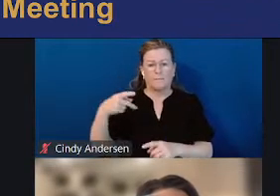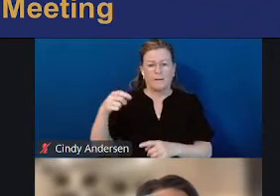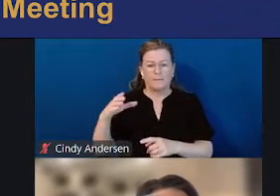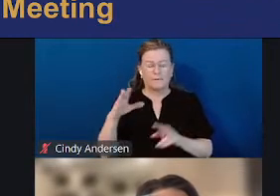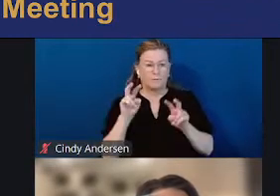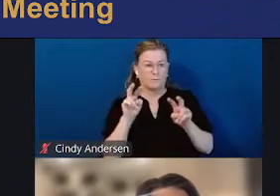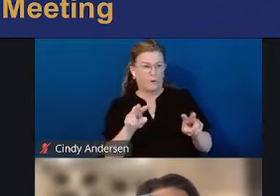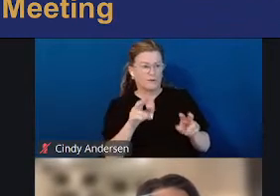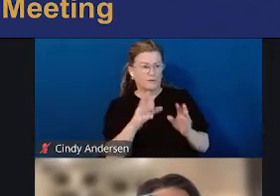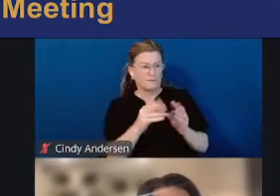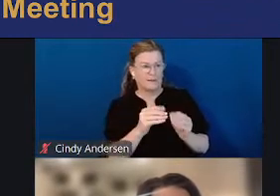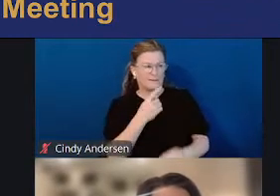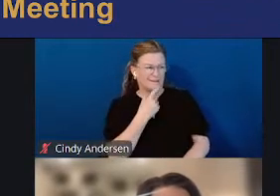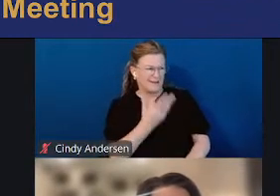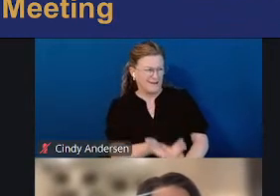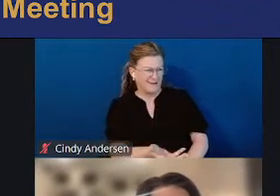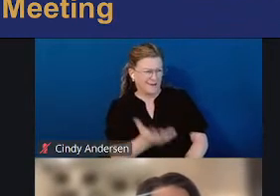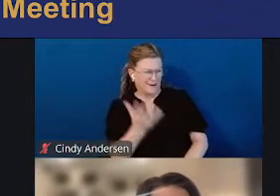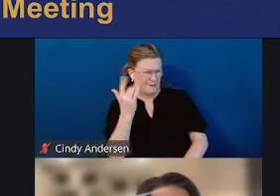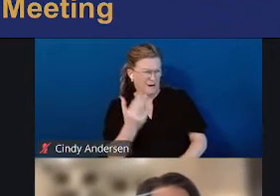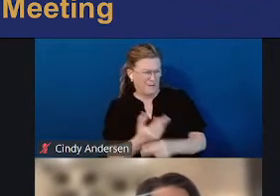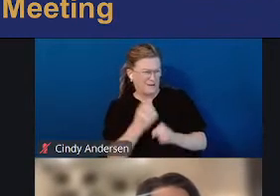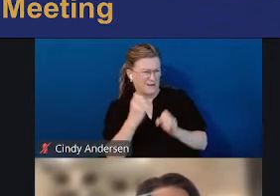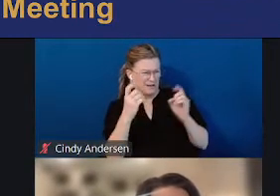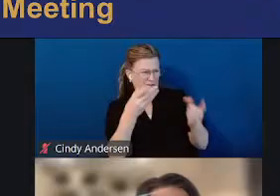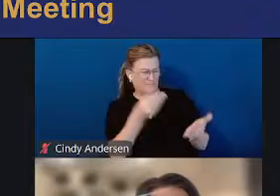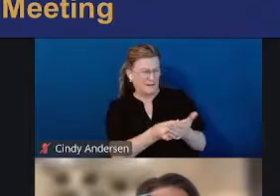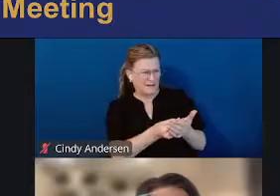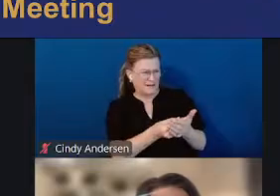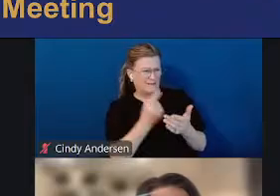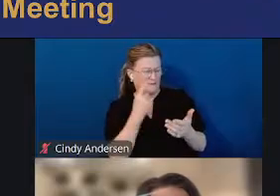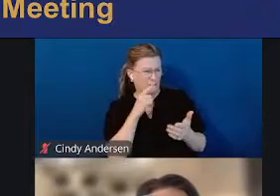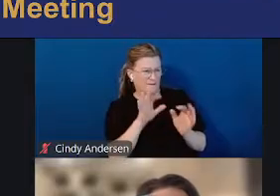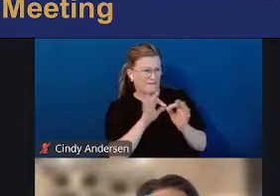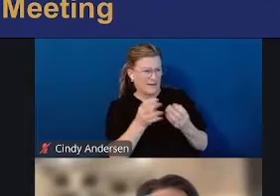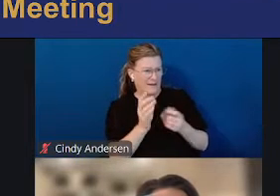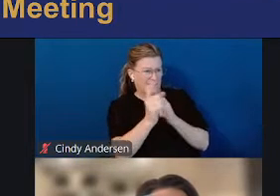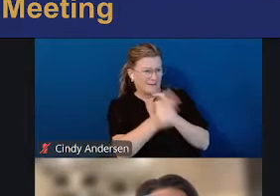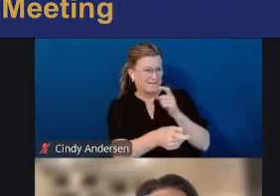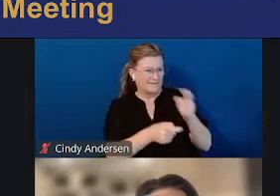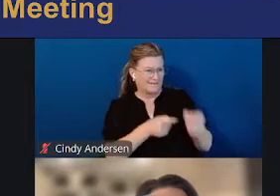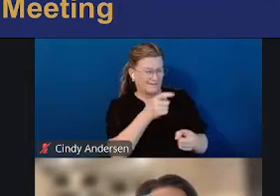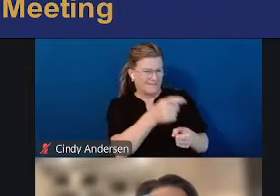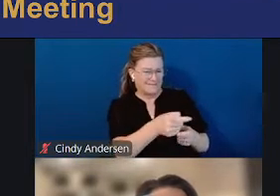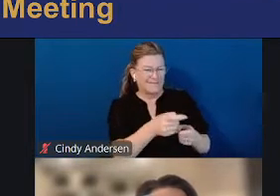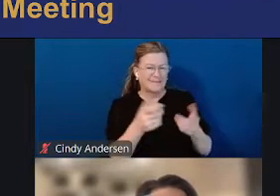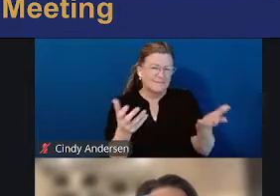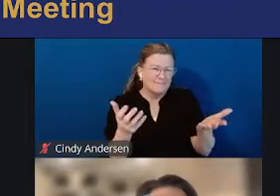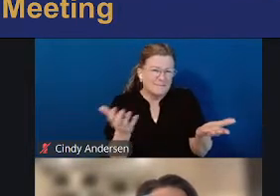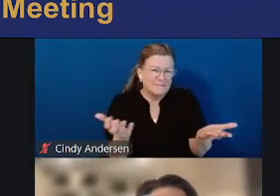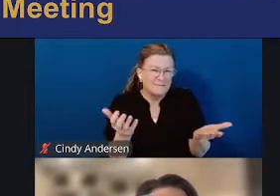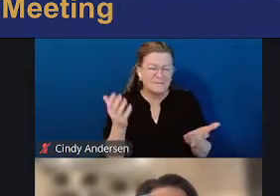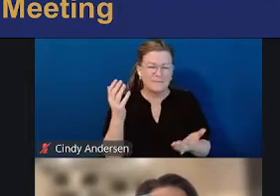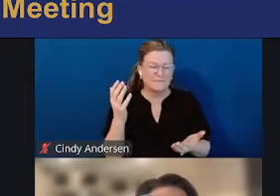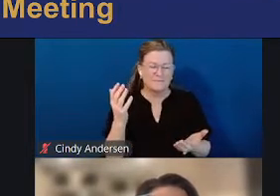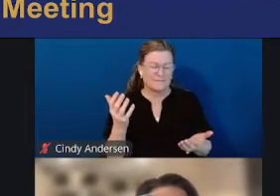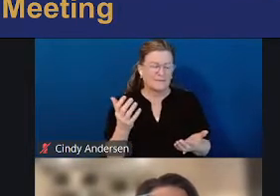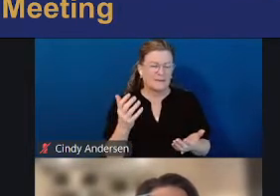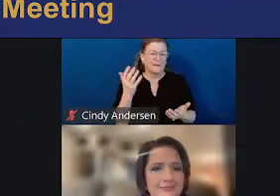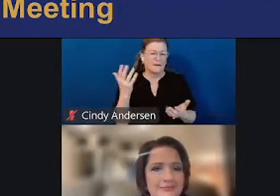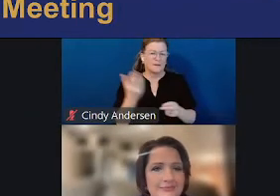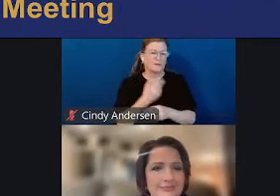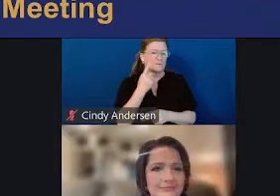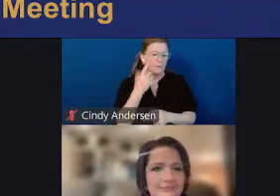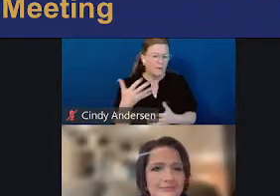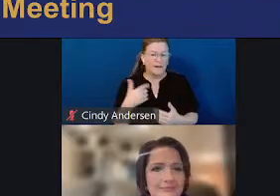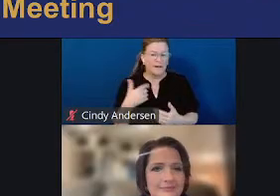the meeting and go, why are we using educational dollars to give to a family? And, what is that going to be used for?